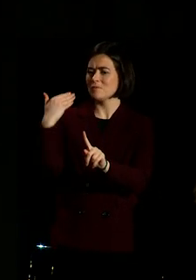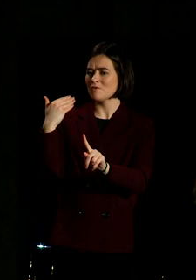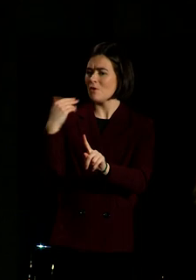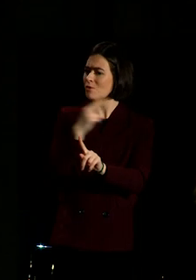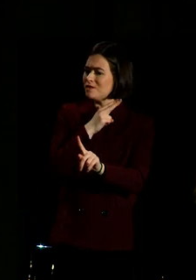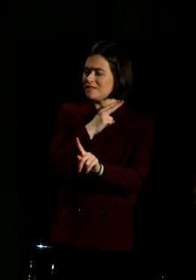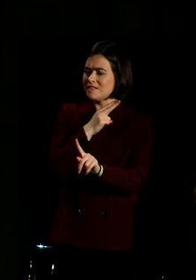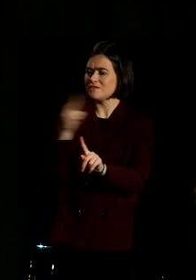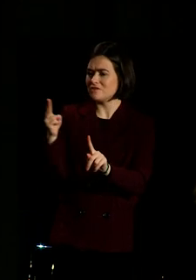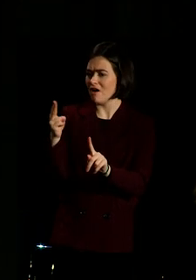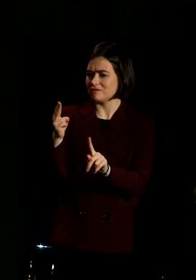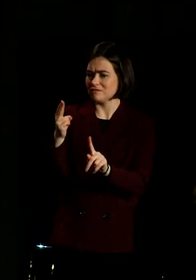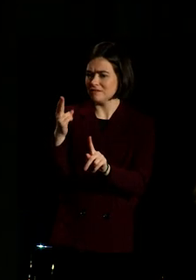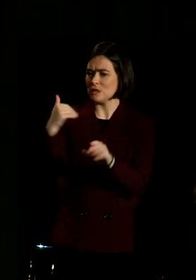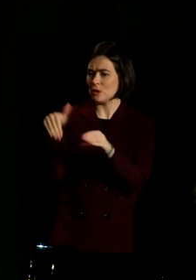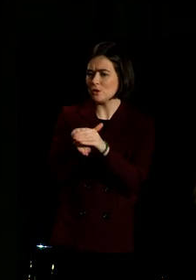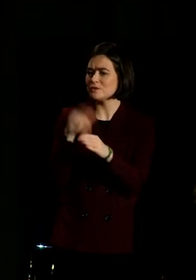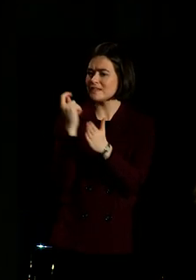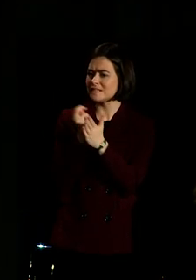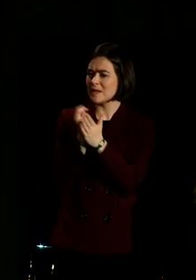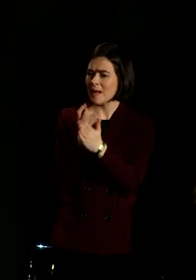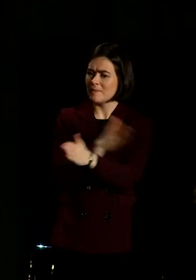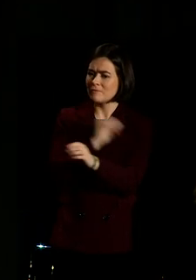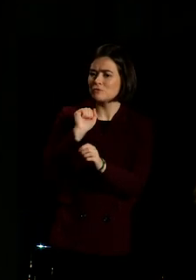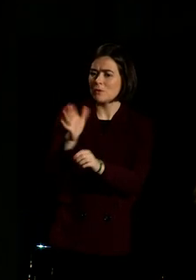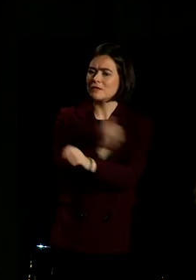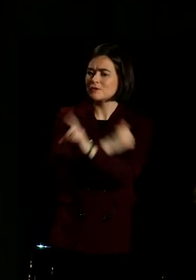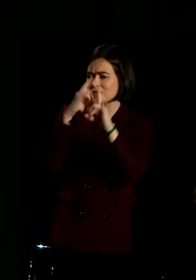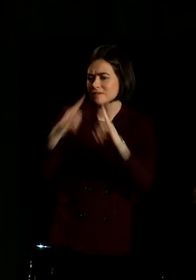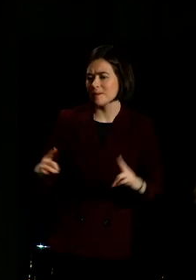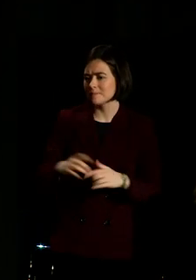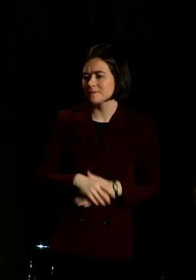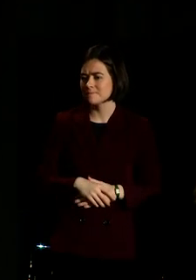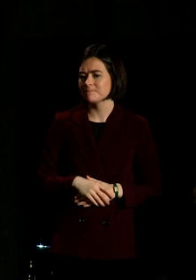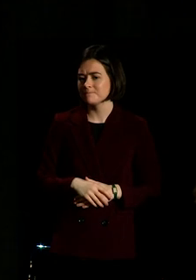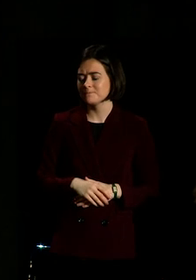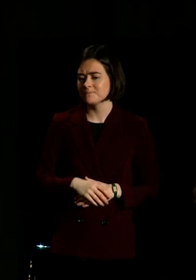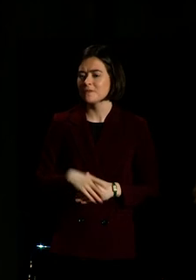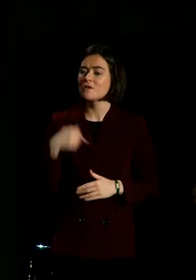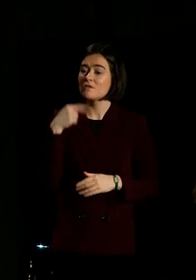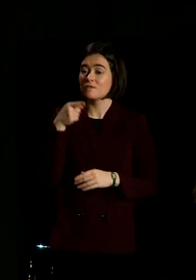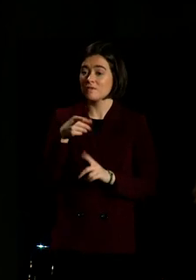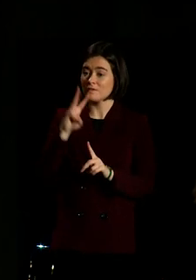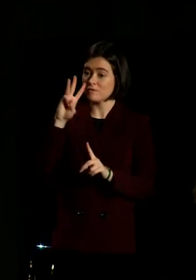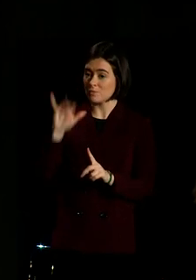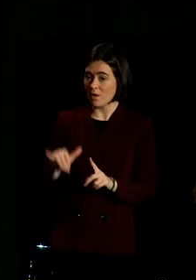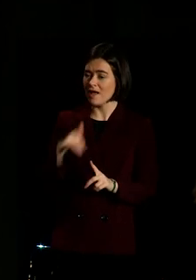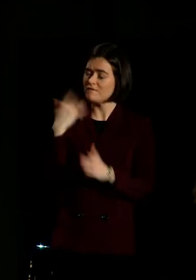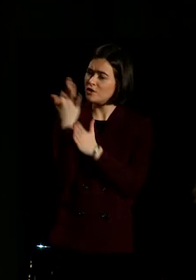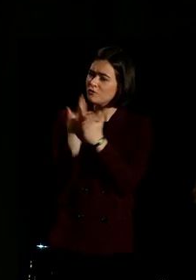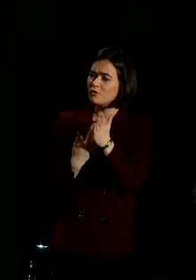account the time they had spent incarcerated in concentration camps. For that reason,